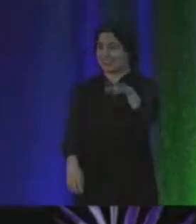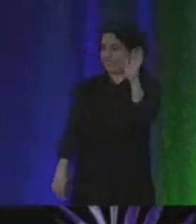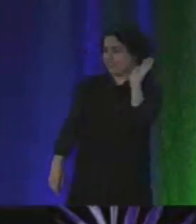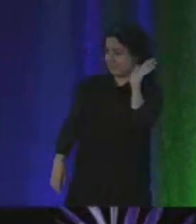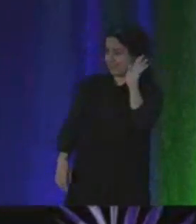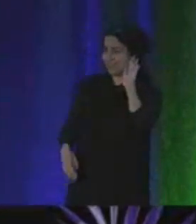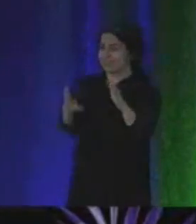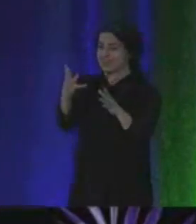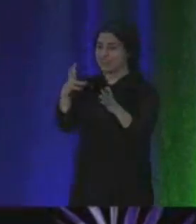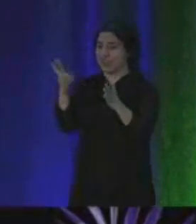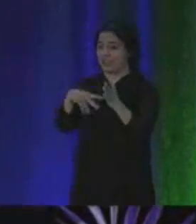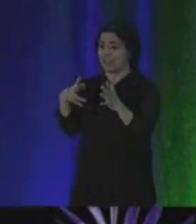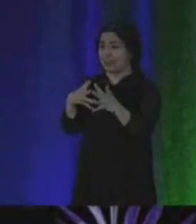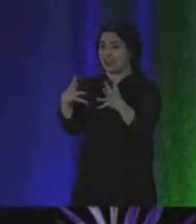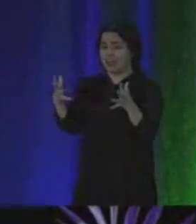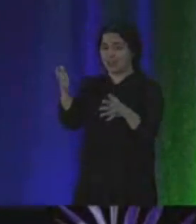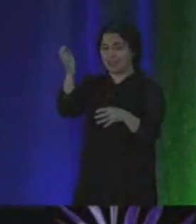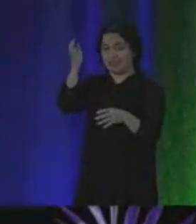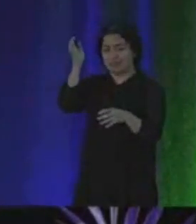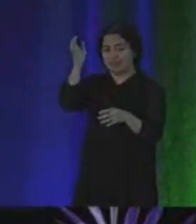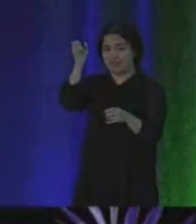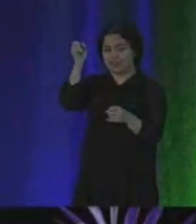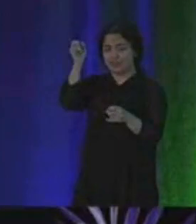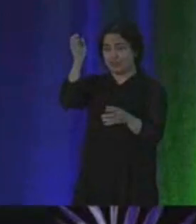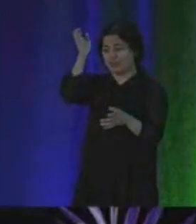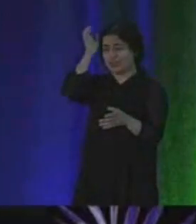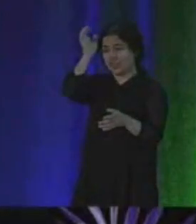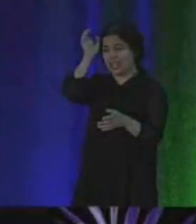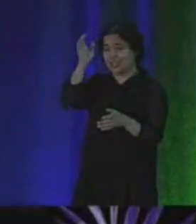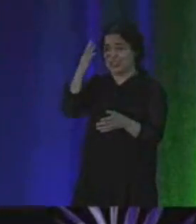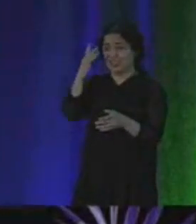you want to read a bunch of trash, you know where to do it.